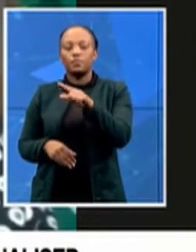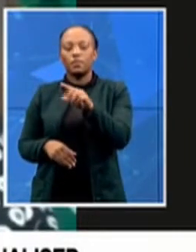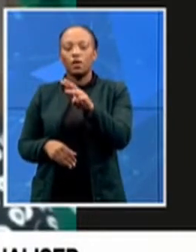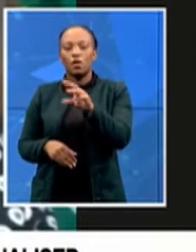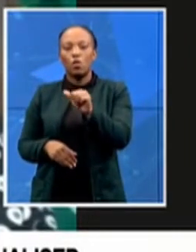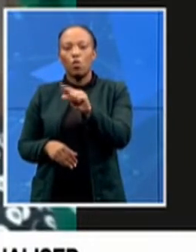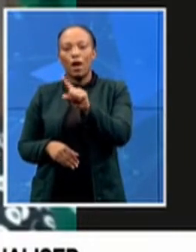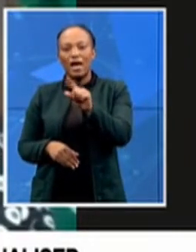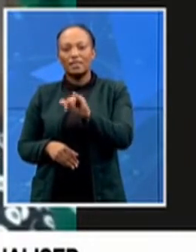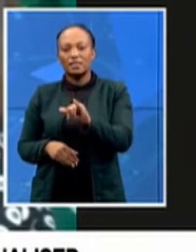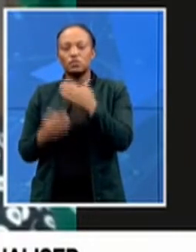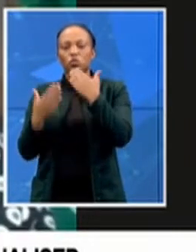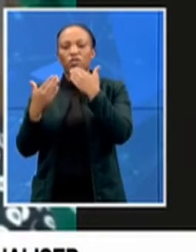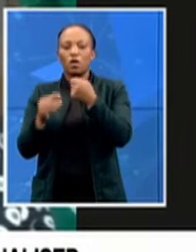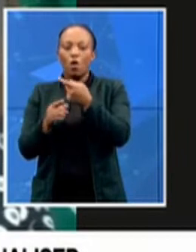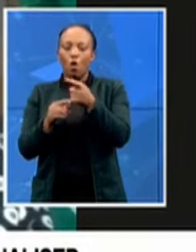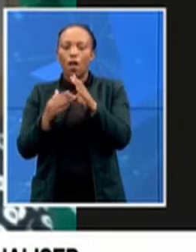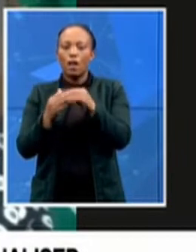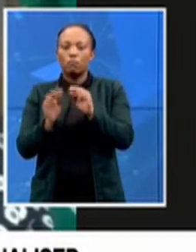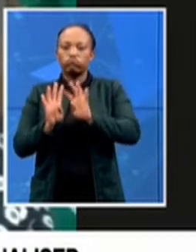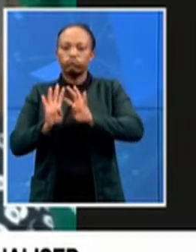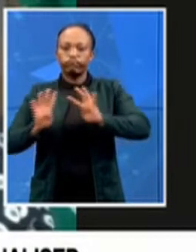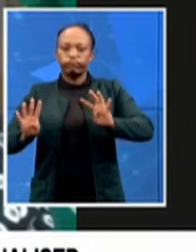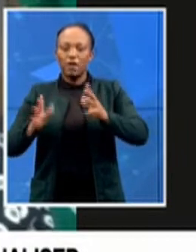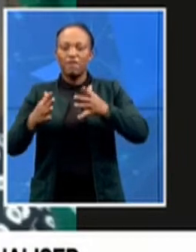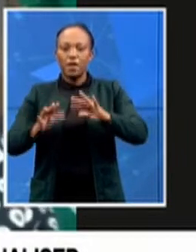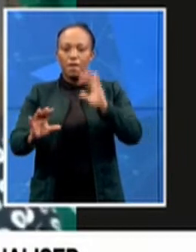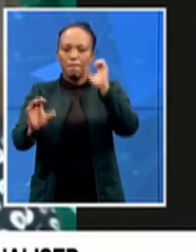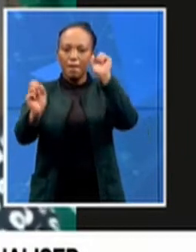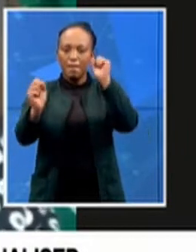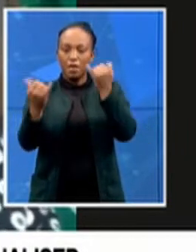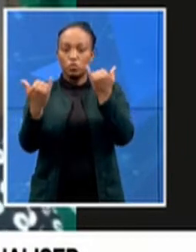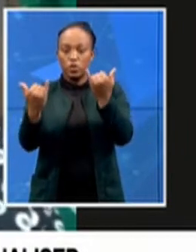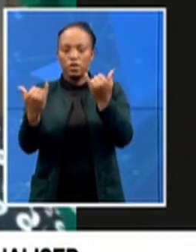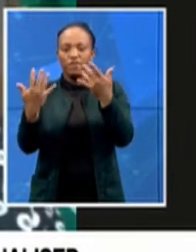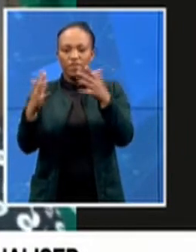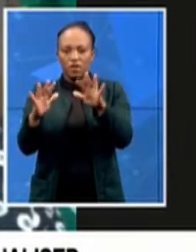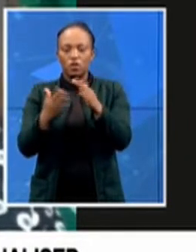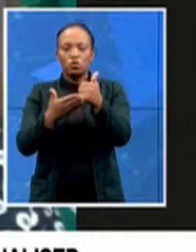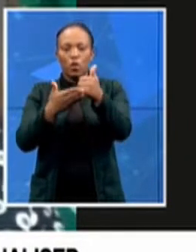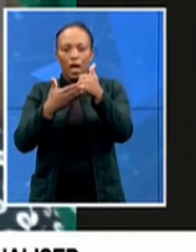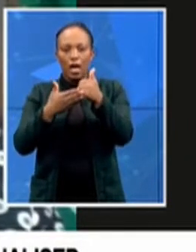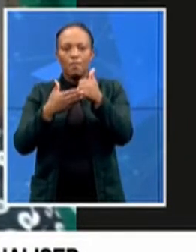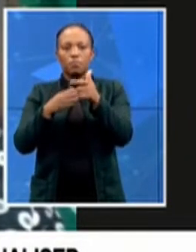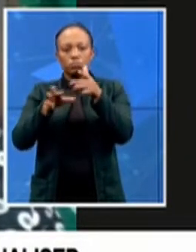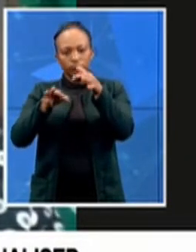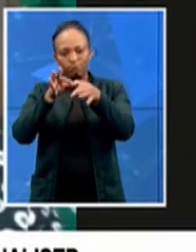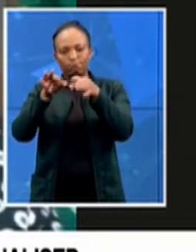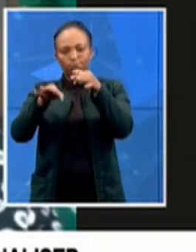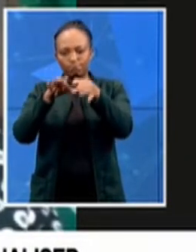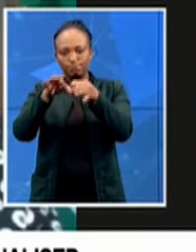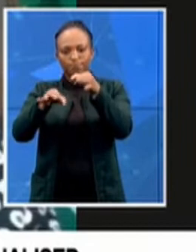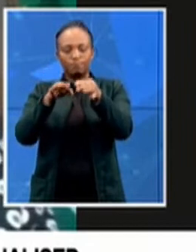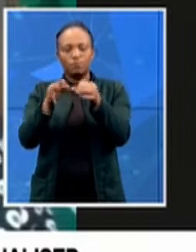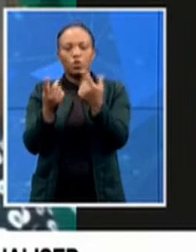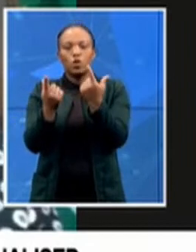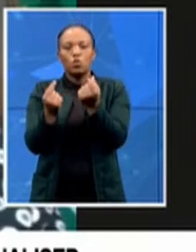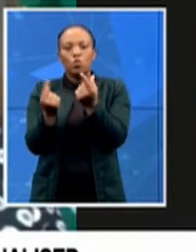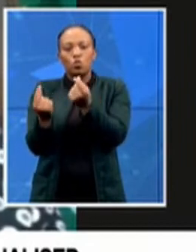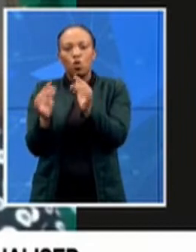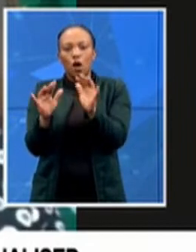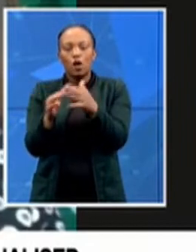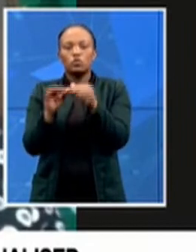experts who joined us today to help us unpack what we are doing to the nation, simplify the issues and answer the